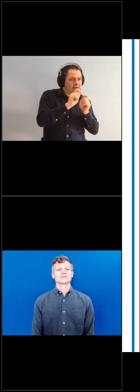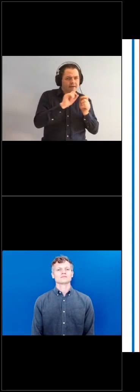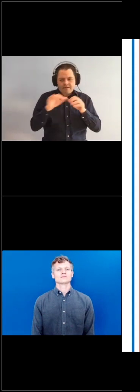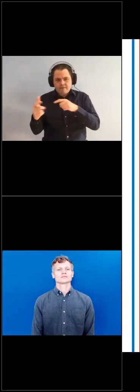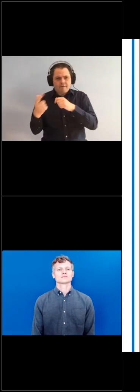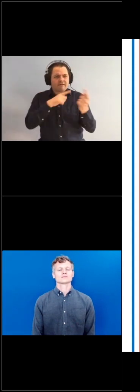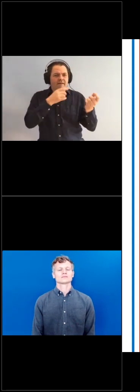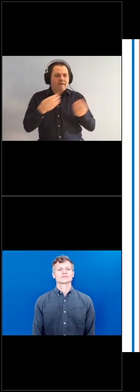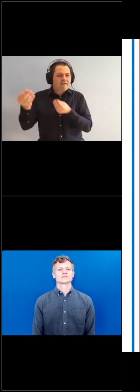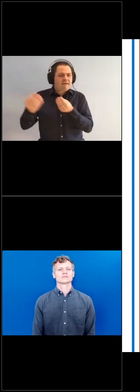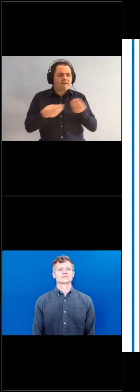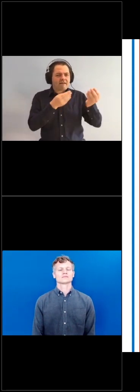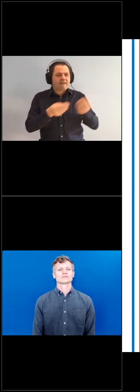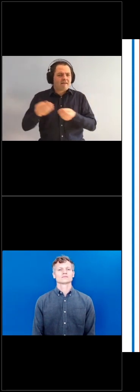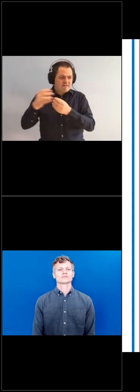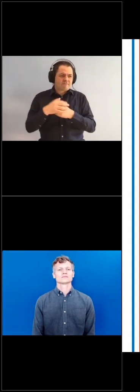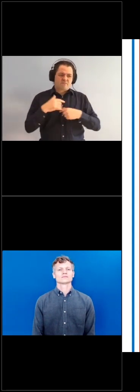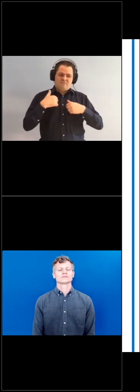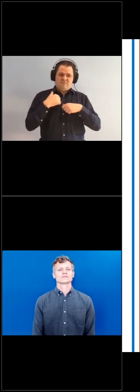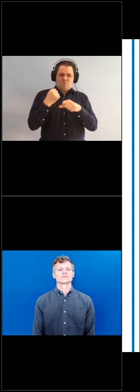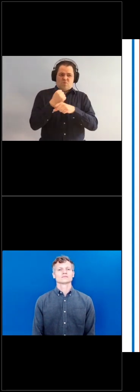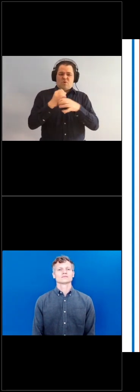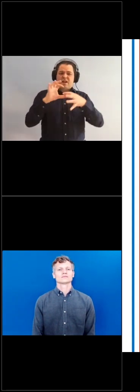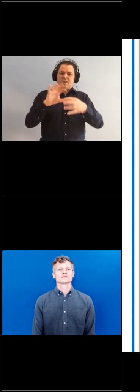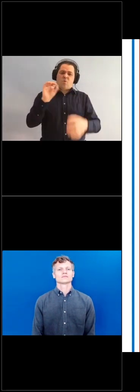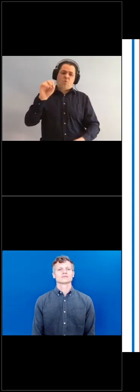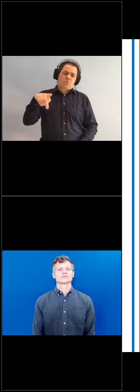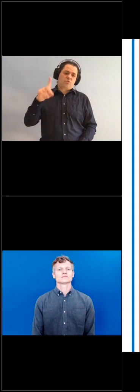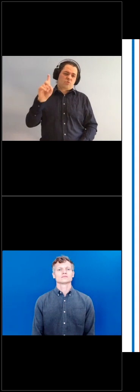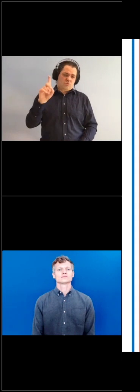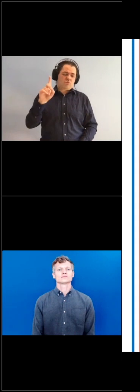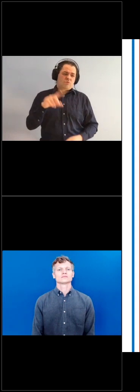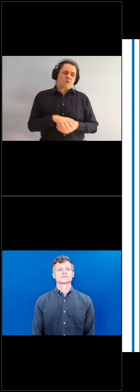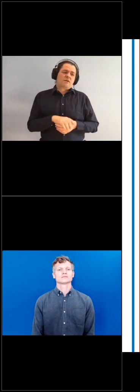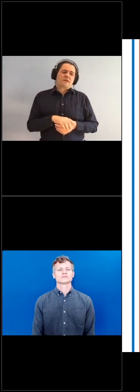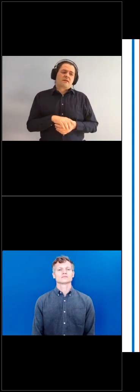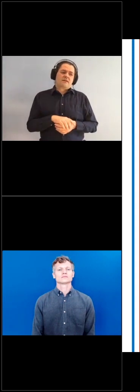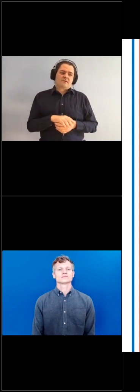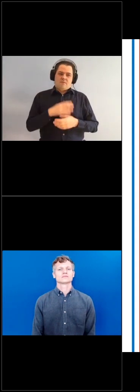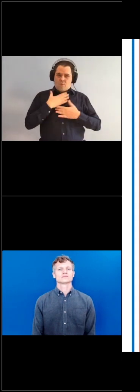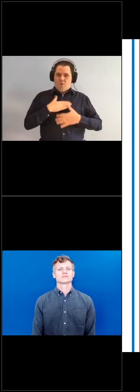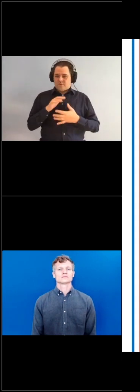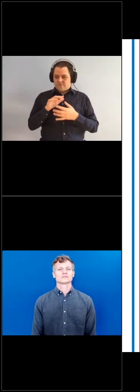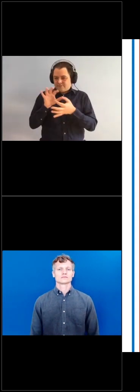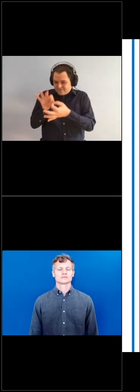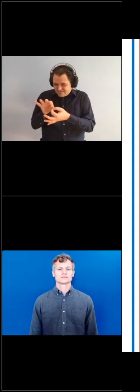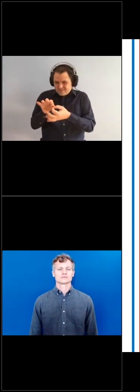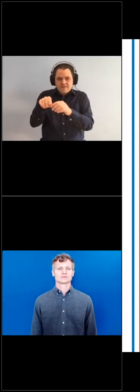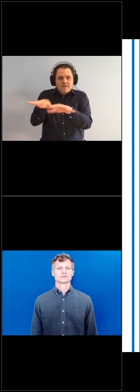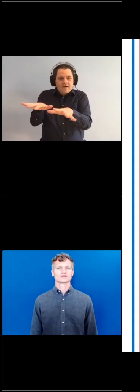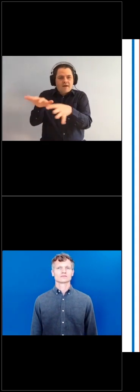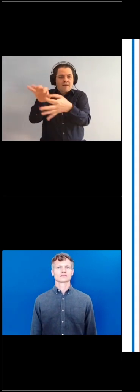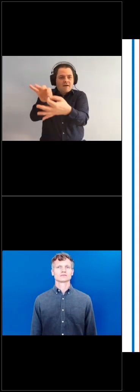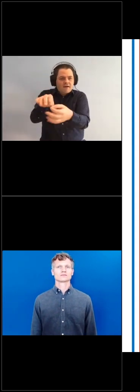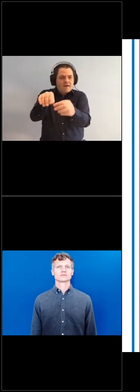different OPDs to make sure that we are reaching as many people with disabilities as